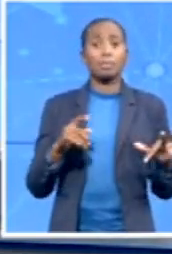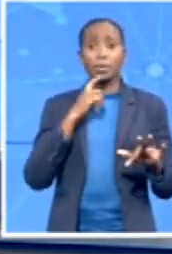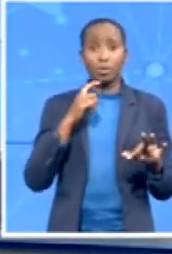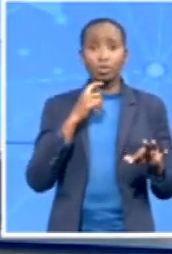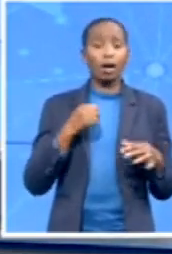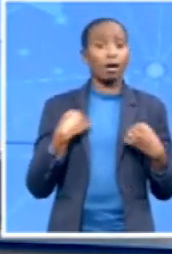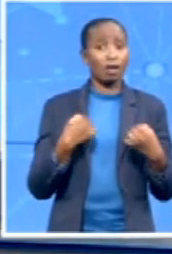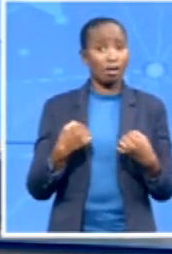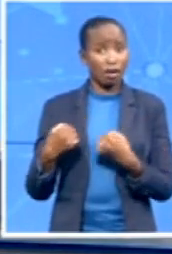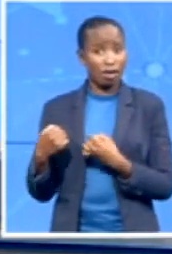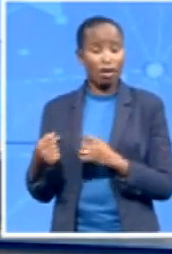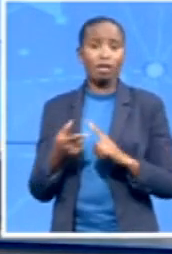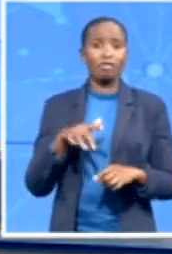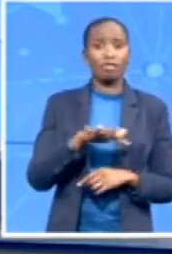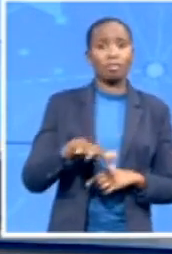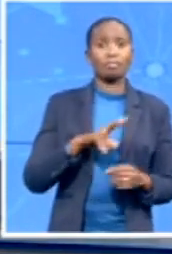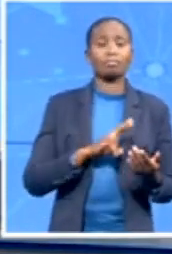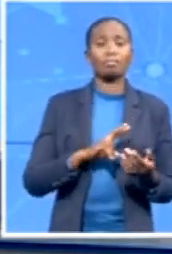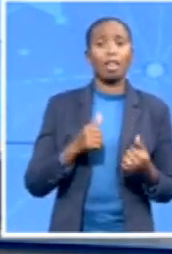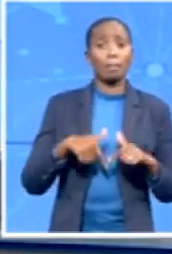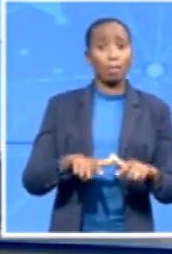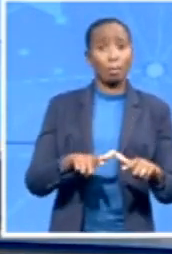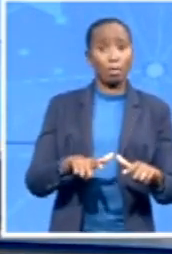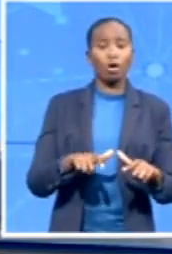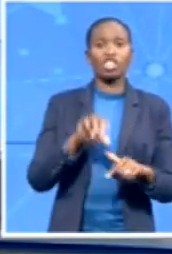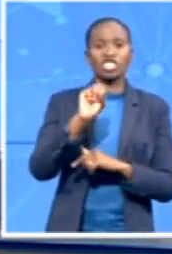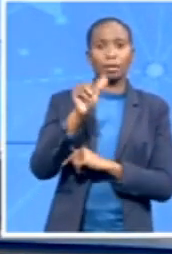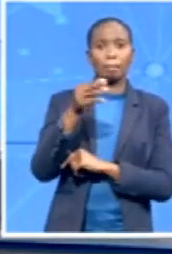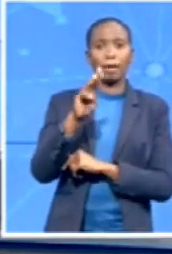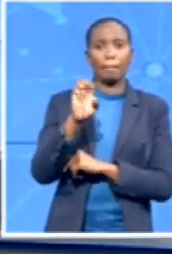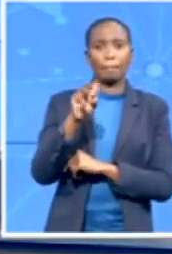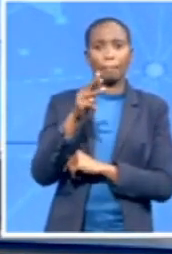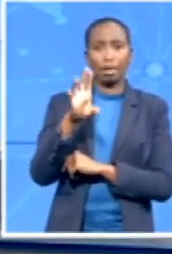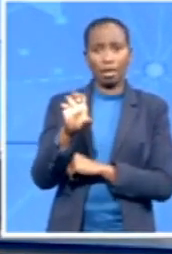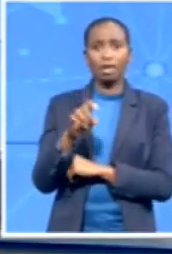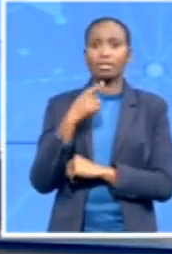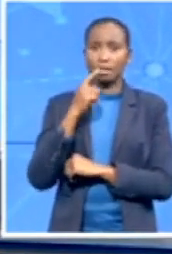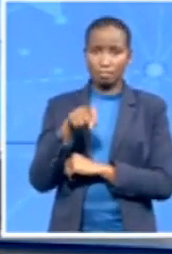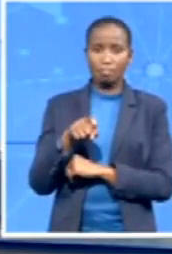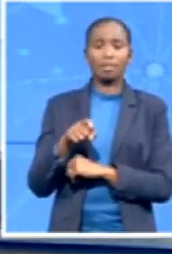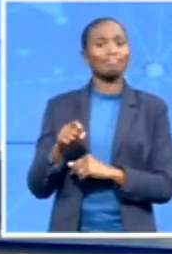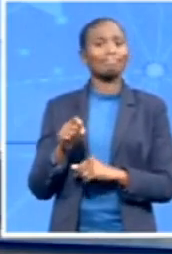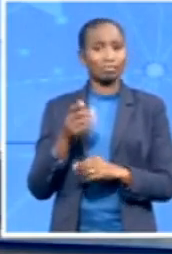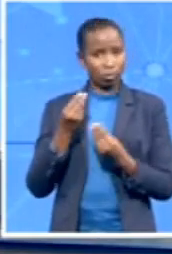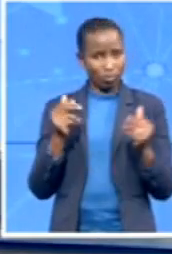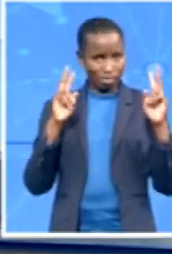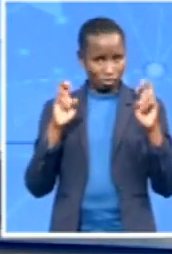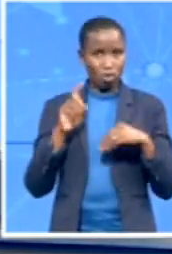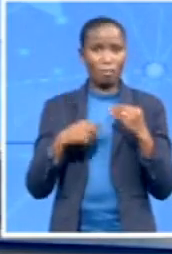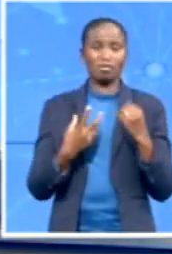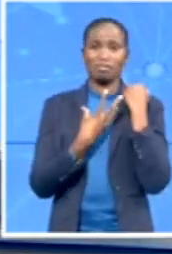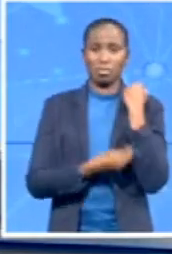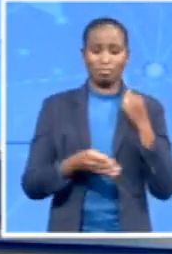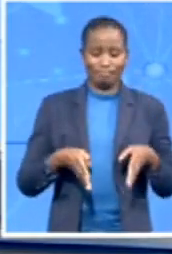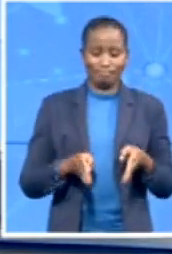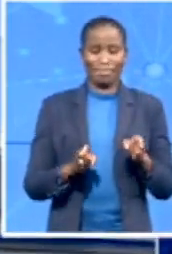hope President Ramaphosa will address the issue of poor road conditions in his State of the Nation address tonight. For more on